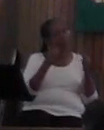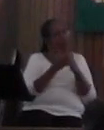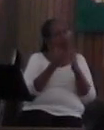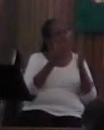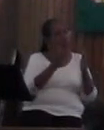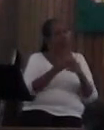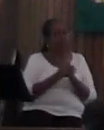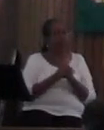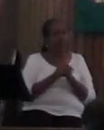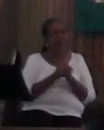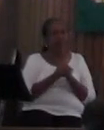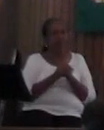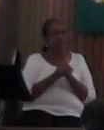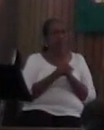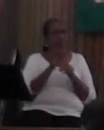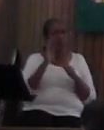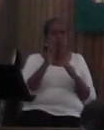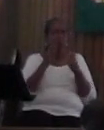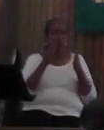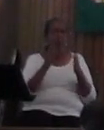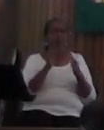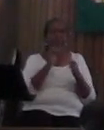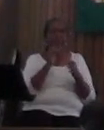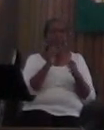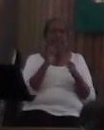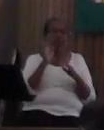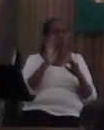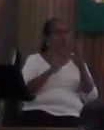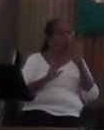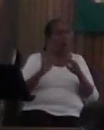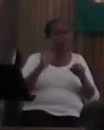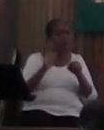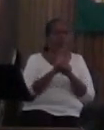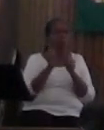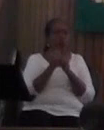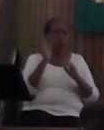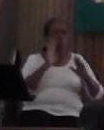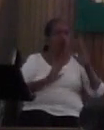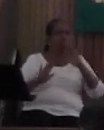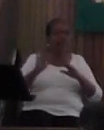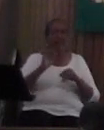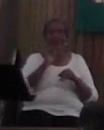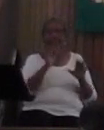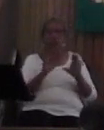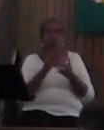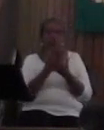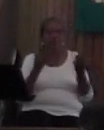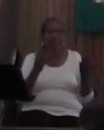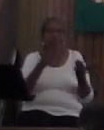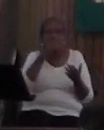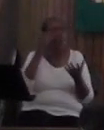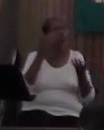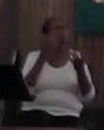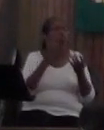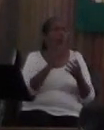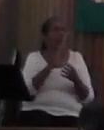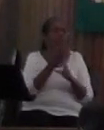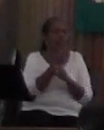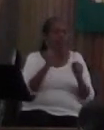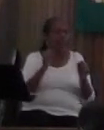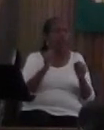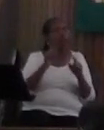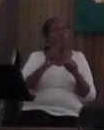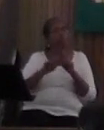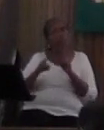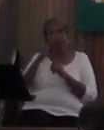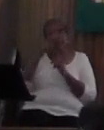less worried way. Not doing these things in order to be saved, but because he has